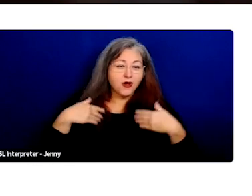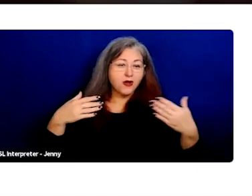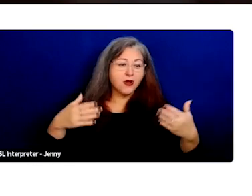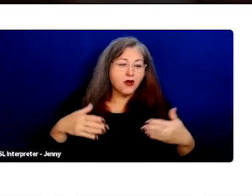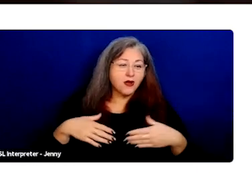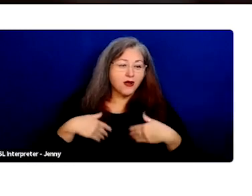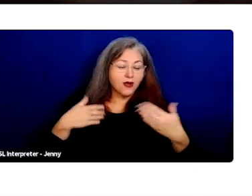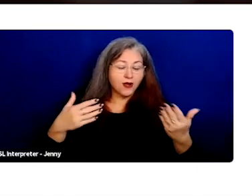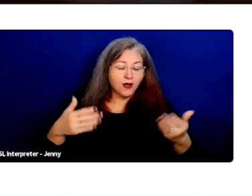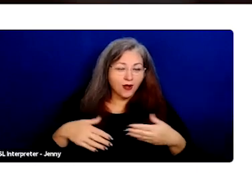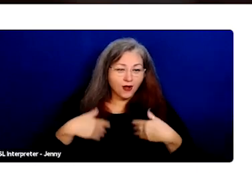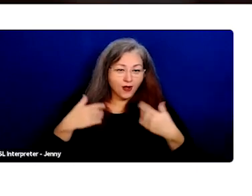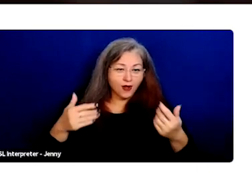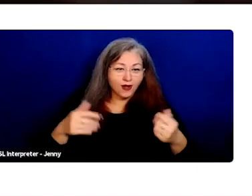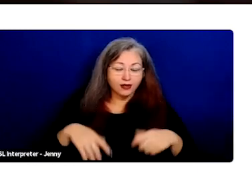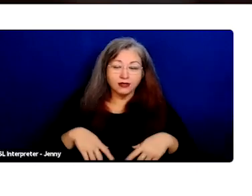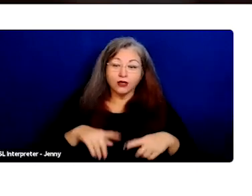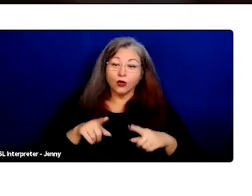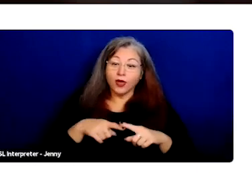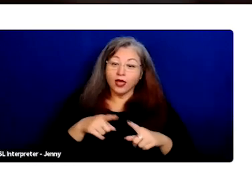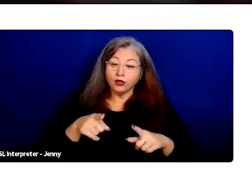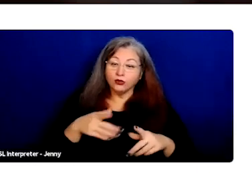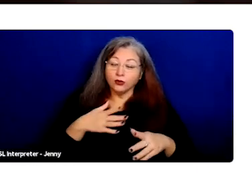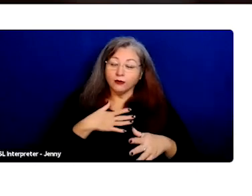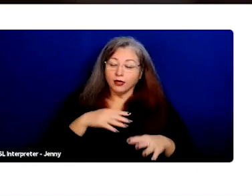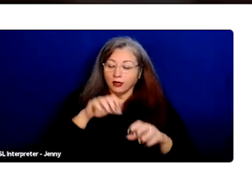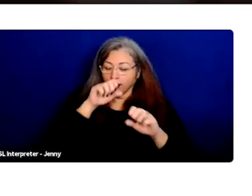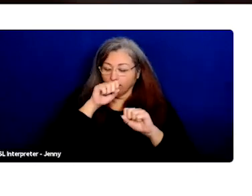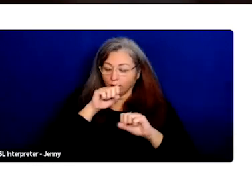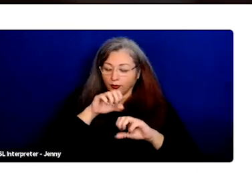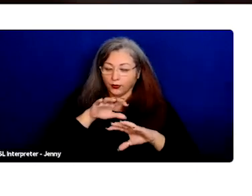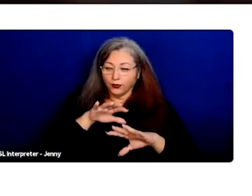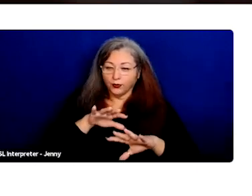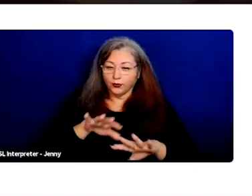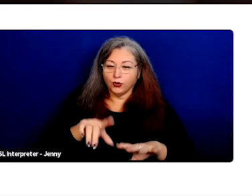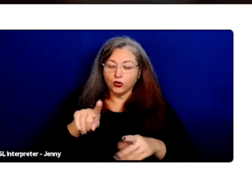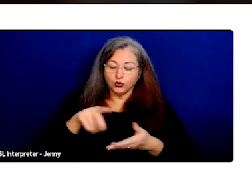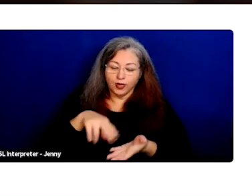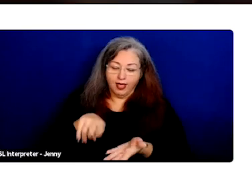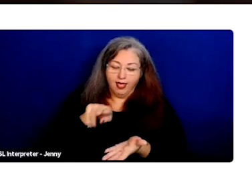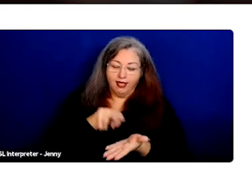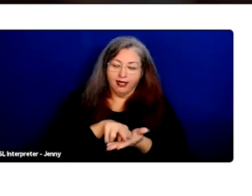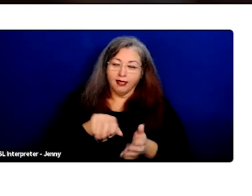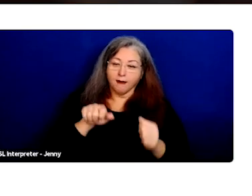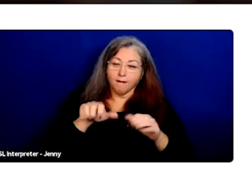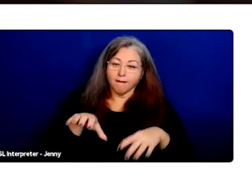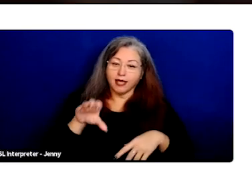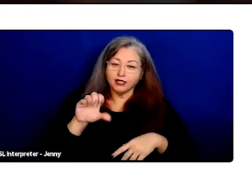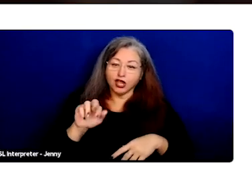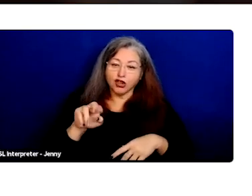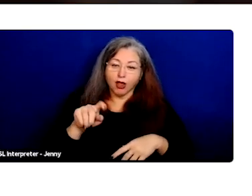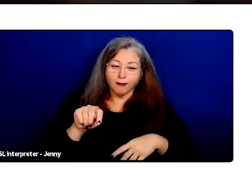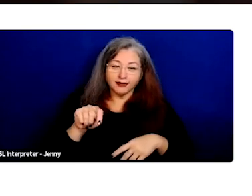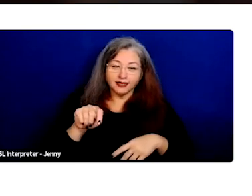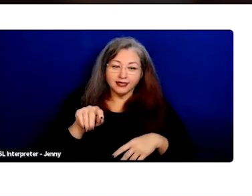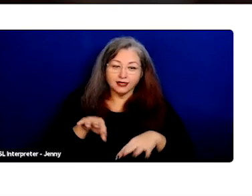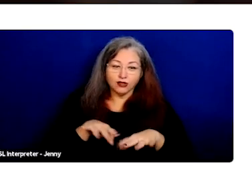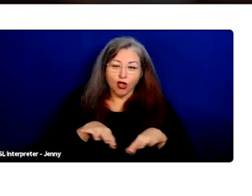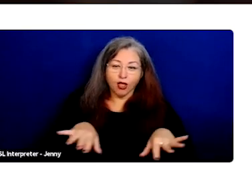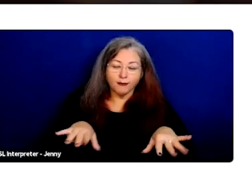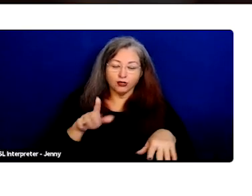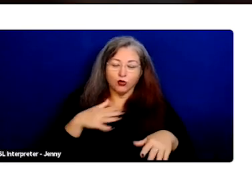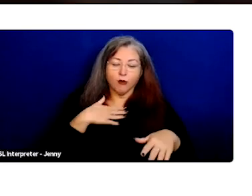And as you exhale, you lay down on the magical carpet and you feel your body absorb the